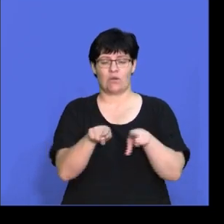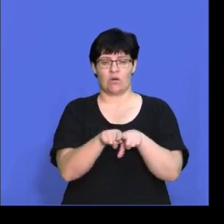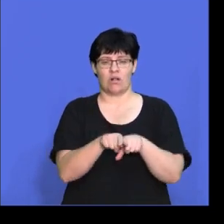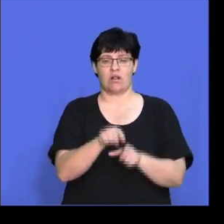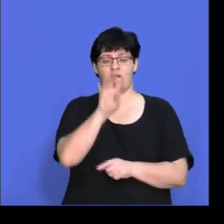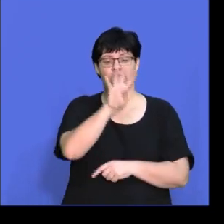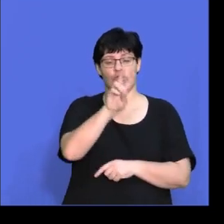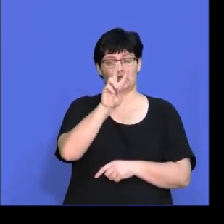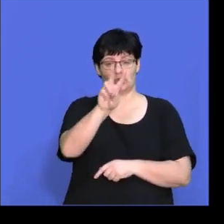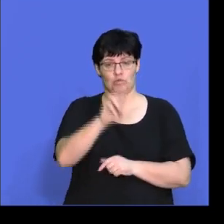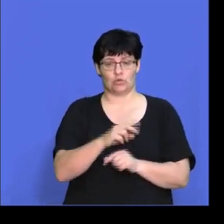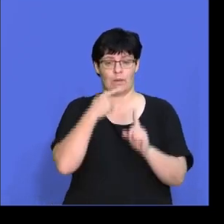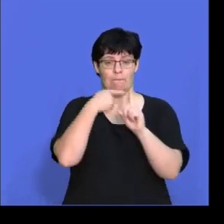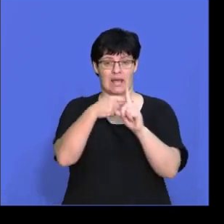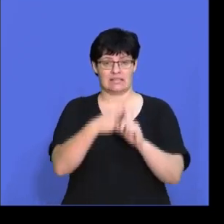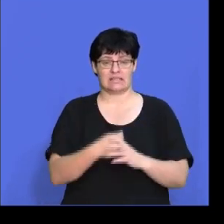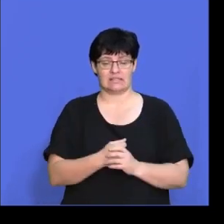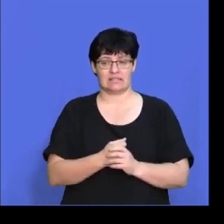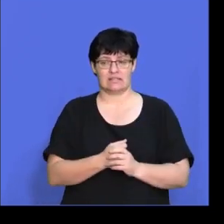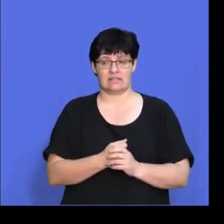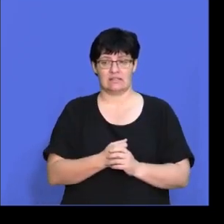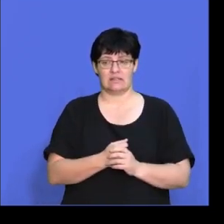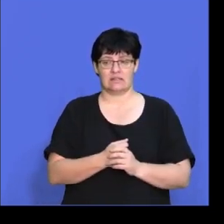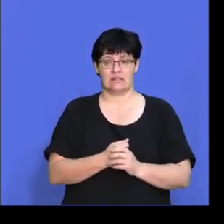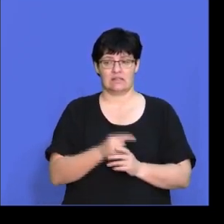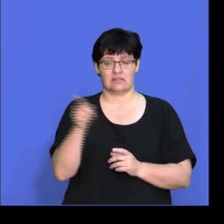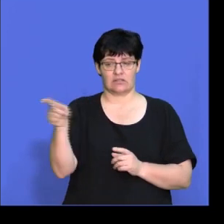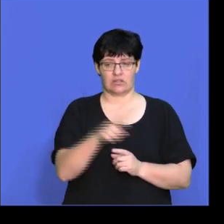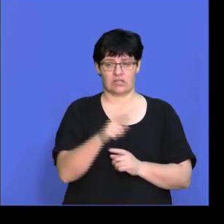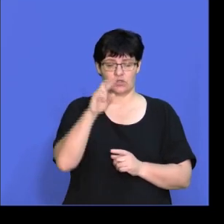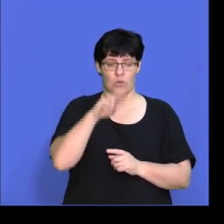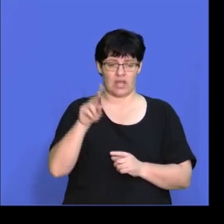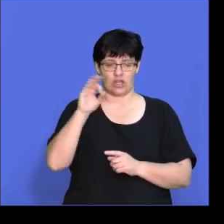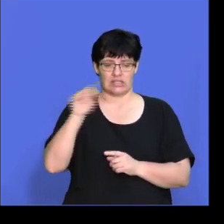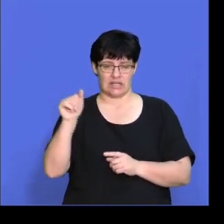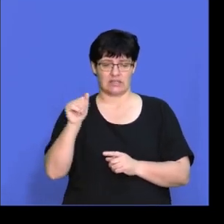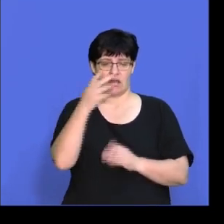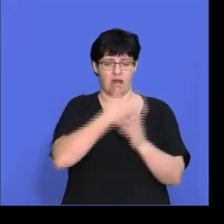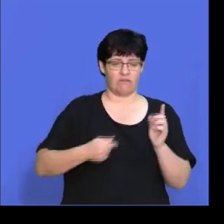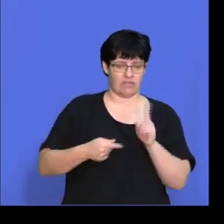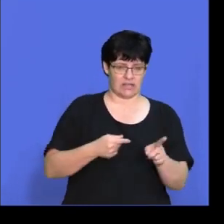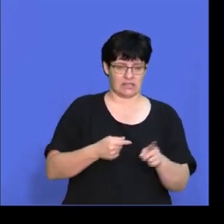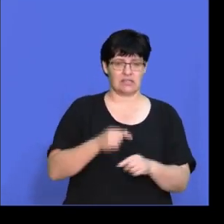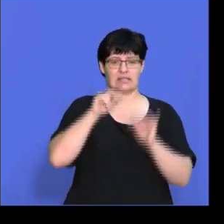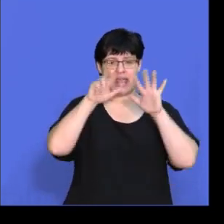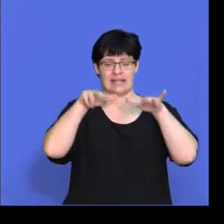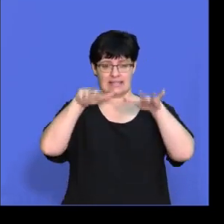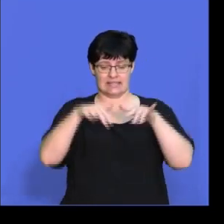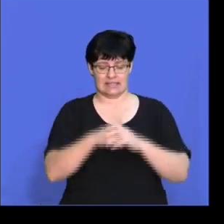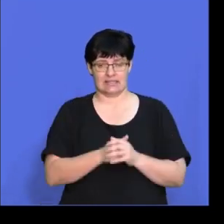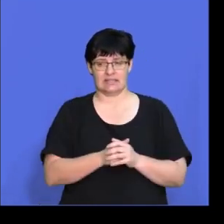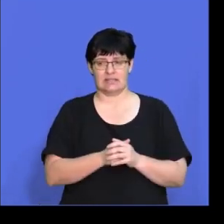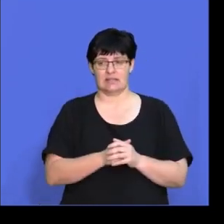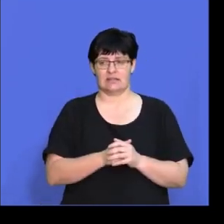that is equal to 42 plus. All right, my 6 squared gives me 36, and a half of that